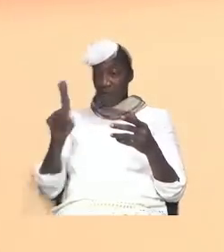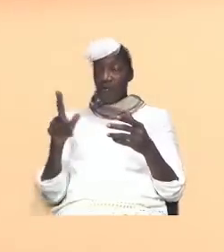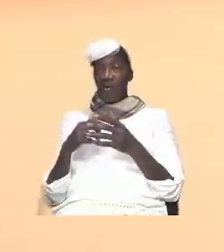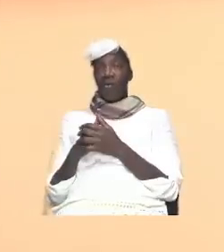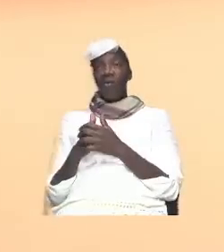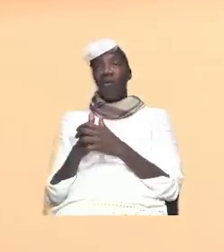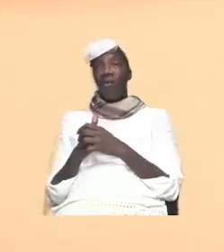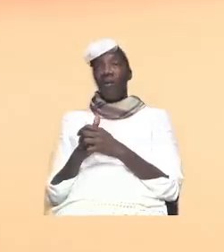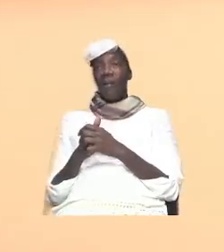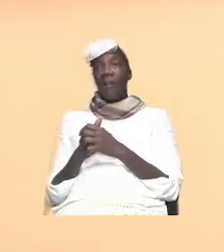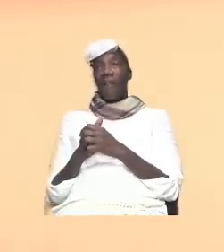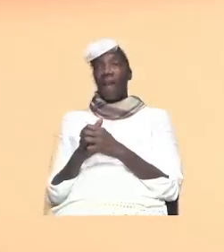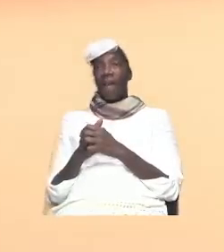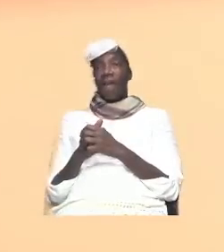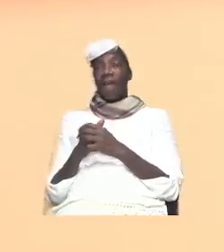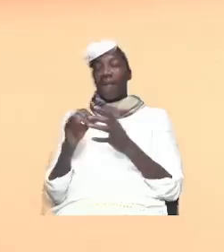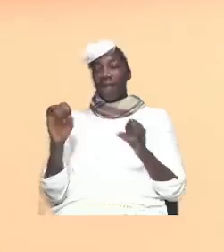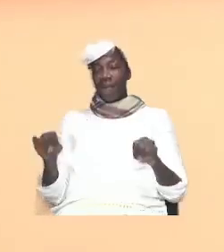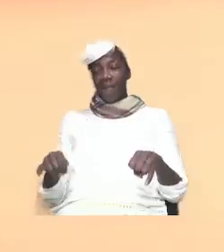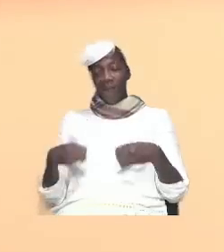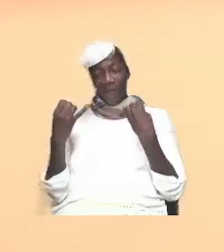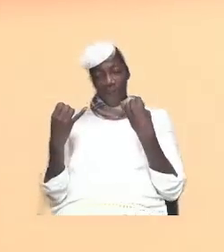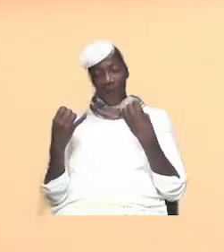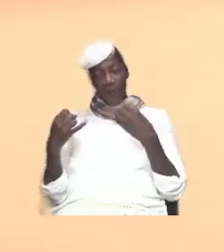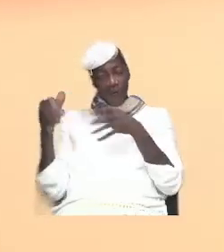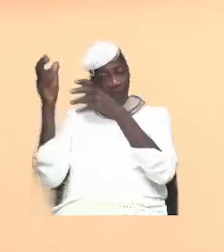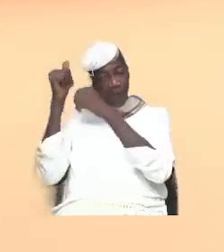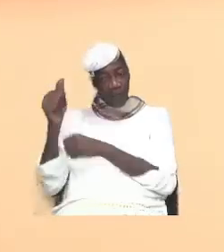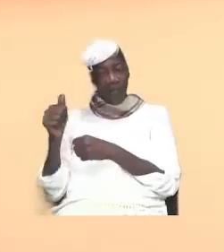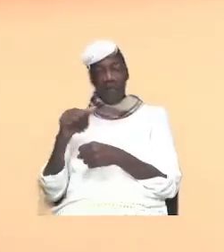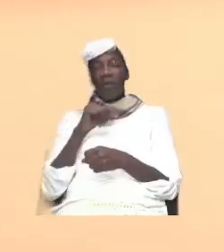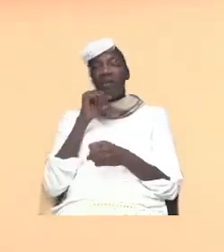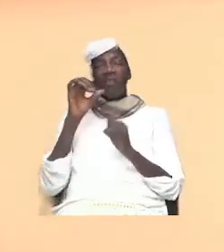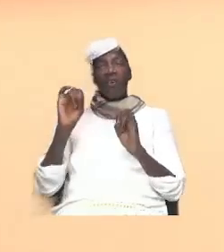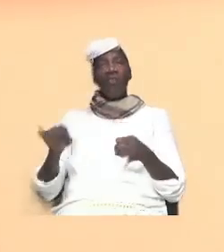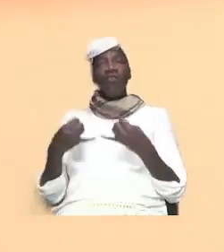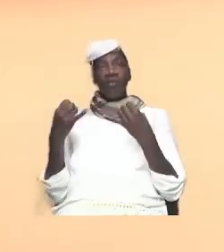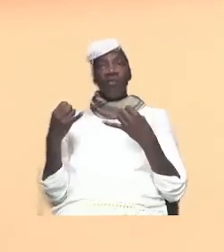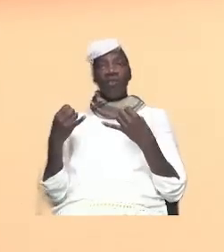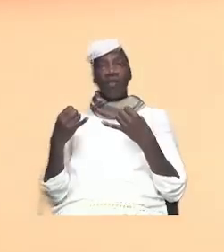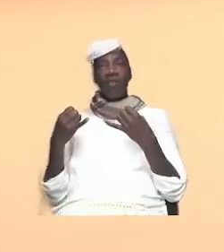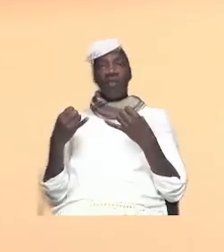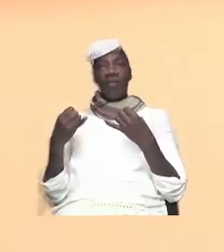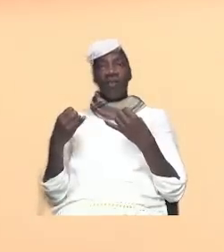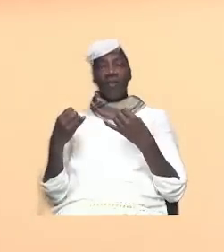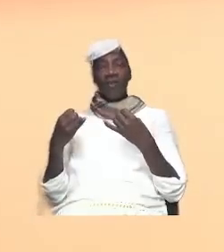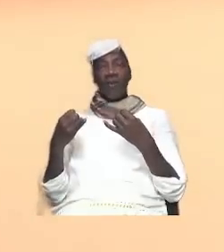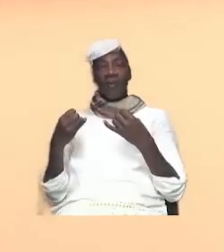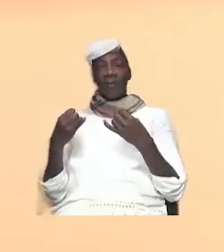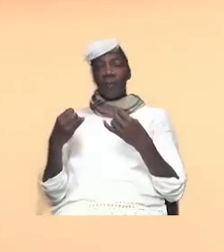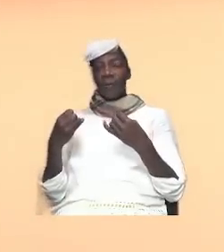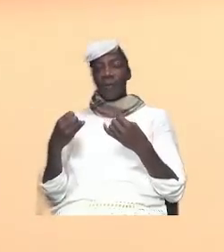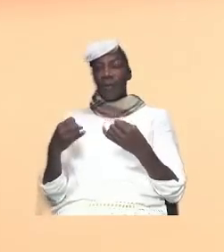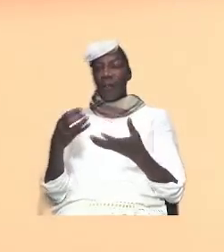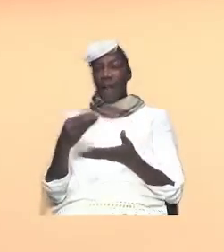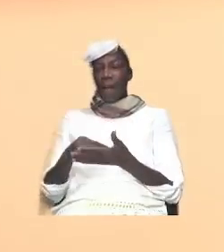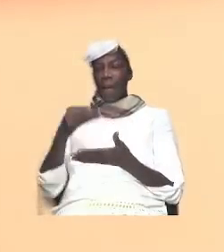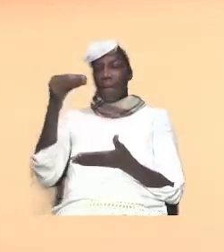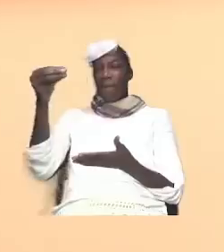So our joyful acceptance of injustice, our financial